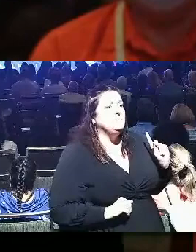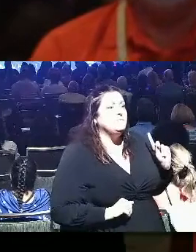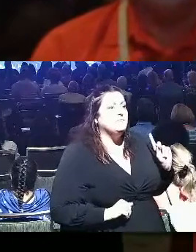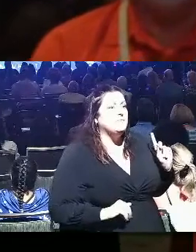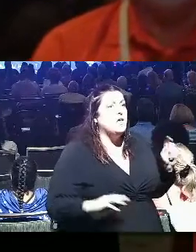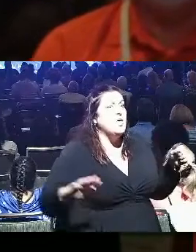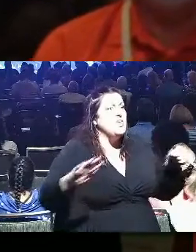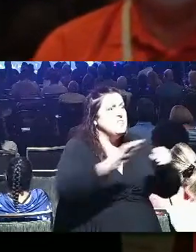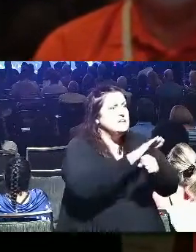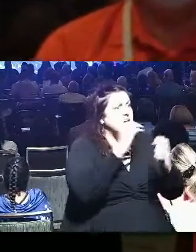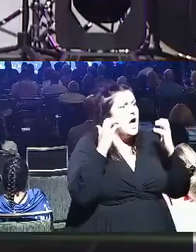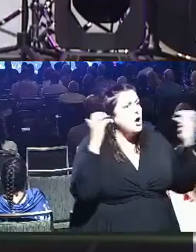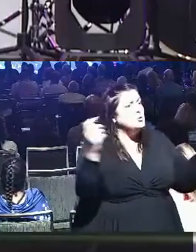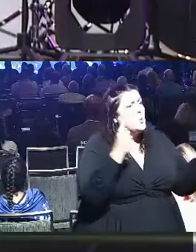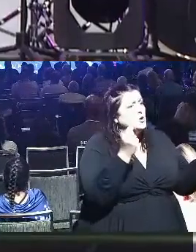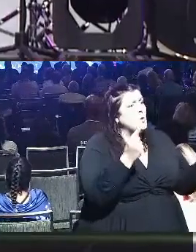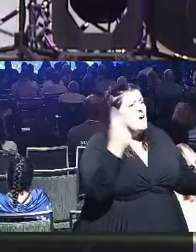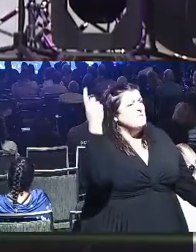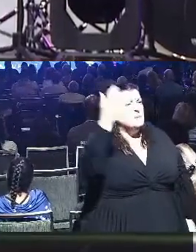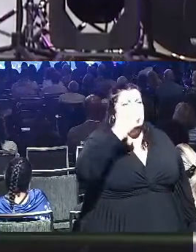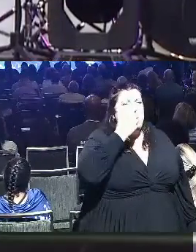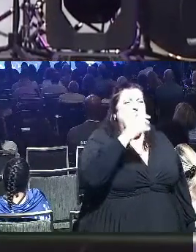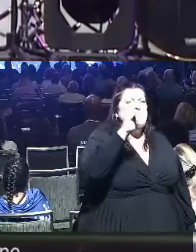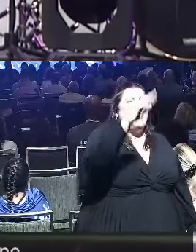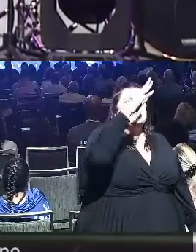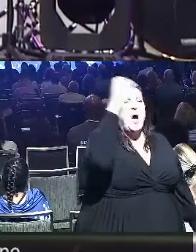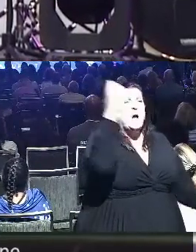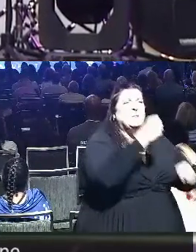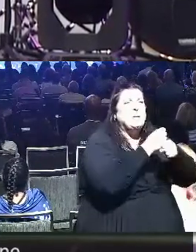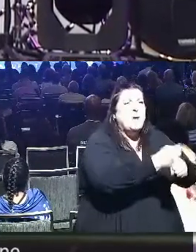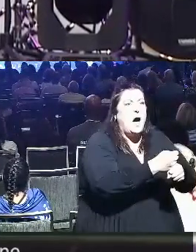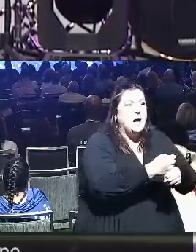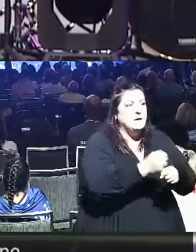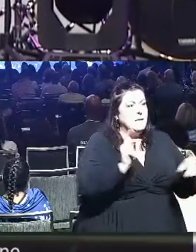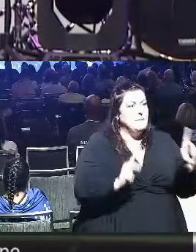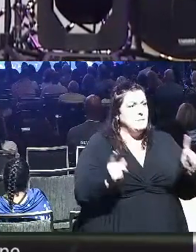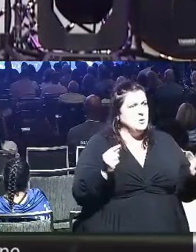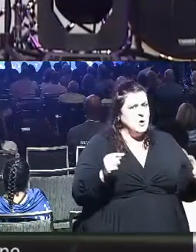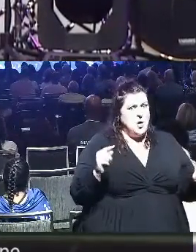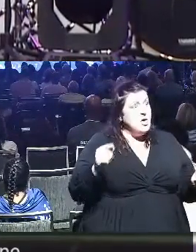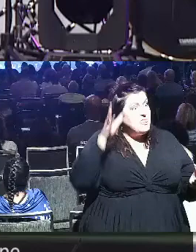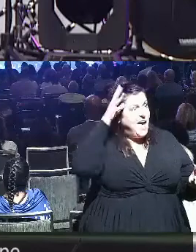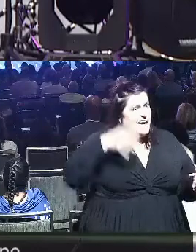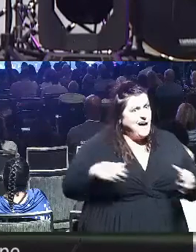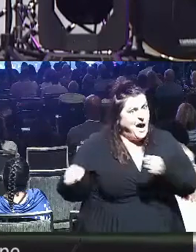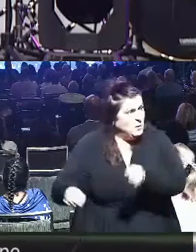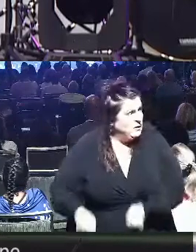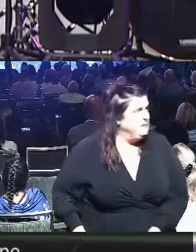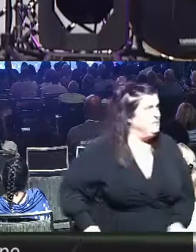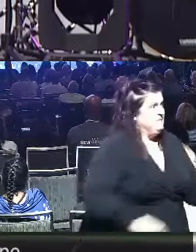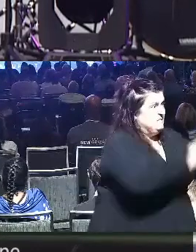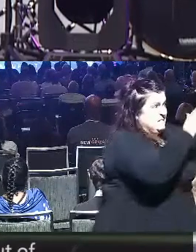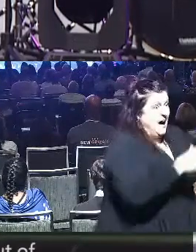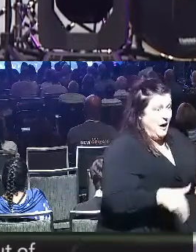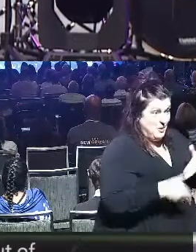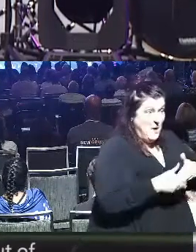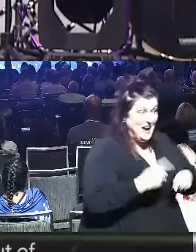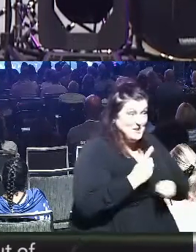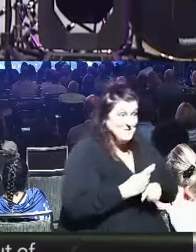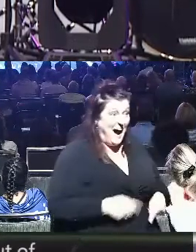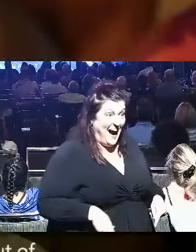what would the entire audience do if someone just shouted that out? We'd grab that guy and throw him out of the wedding. You're out of here,